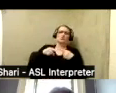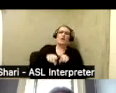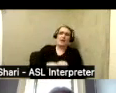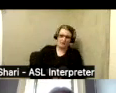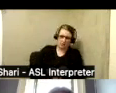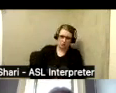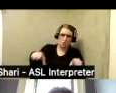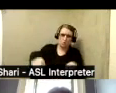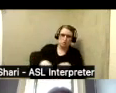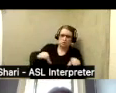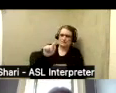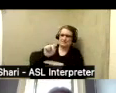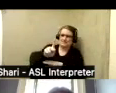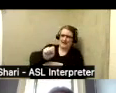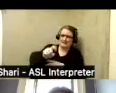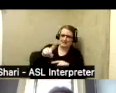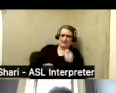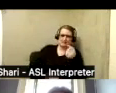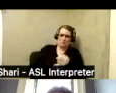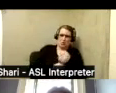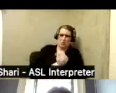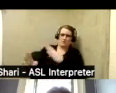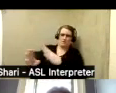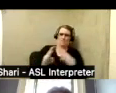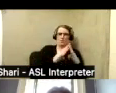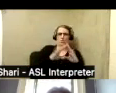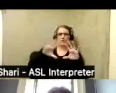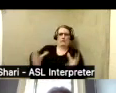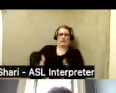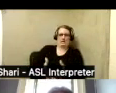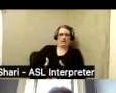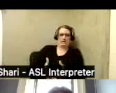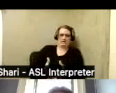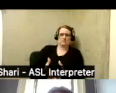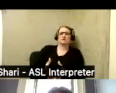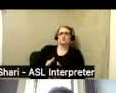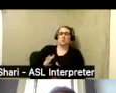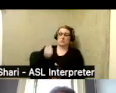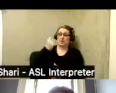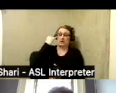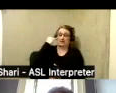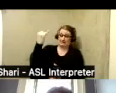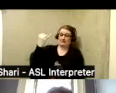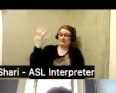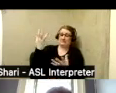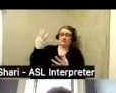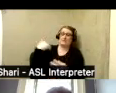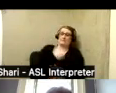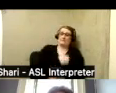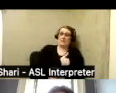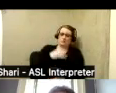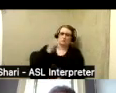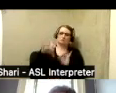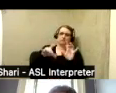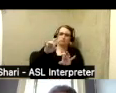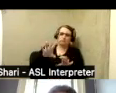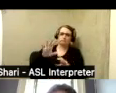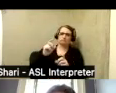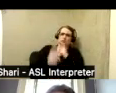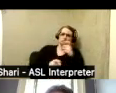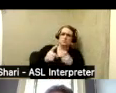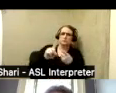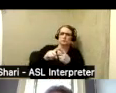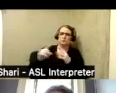doing tasks that support the community as a whole. The idea is that members make valued contributions to the community, and in fact, the community